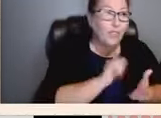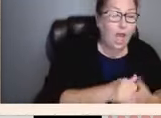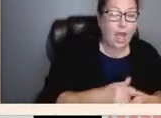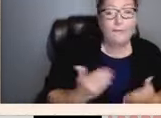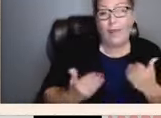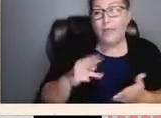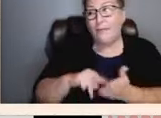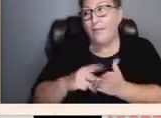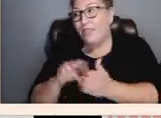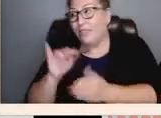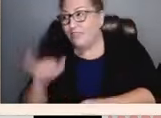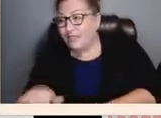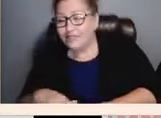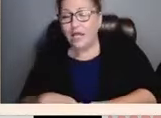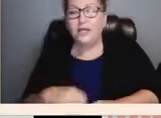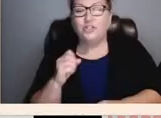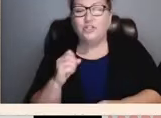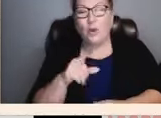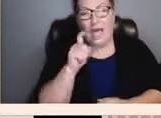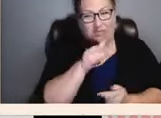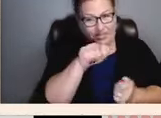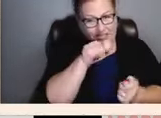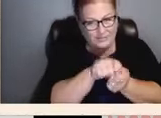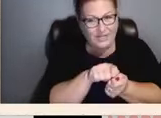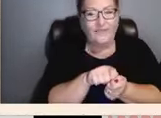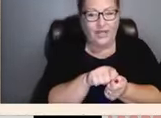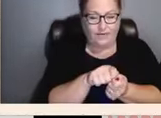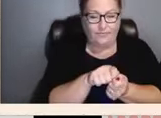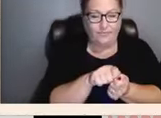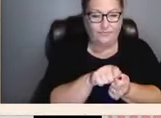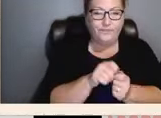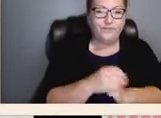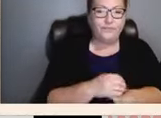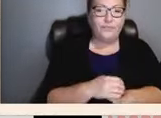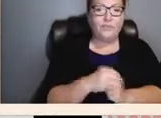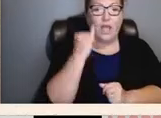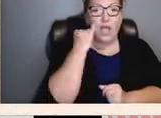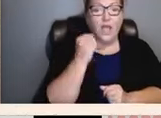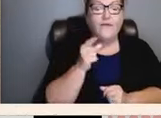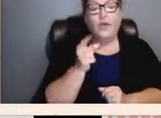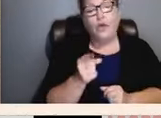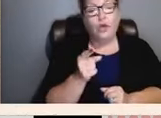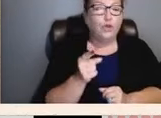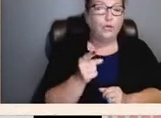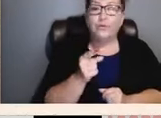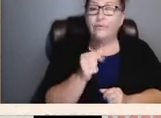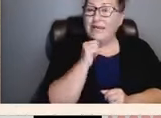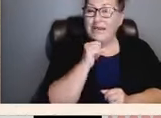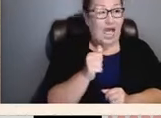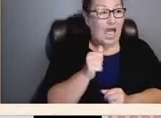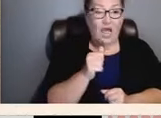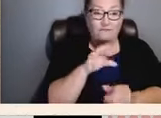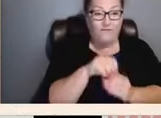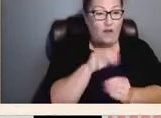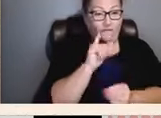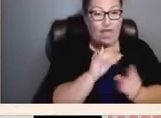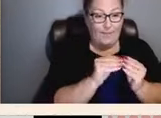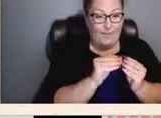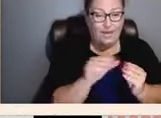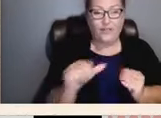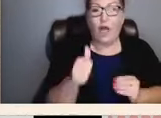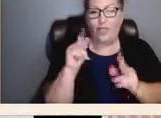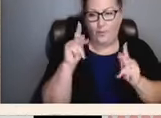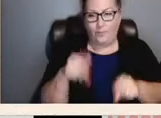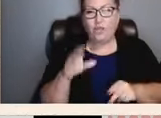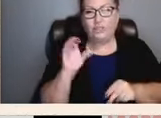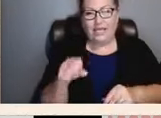be specific. So if you were to not be at that meeting, that other person can pick up and